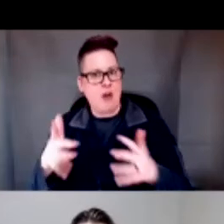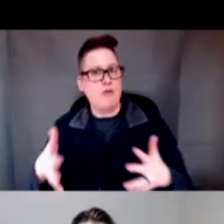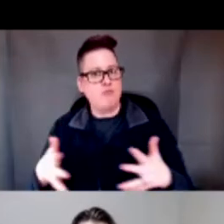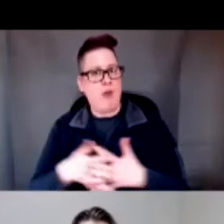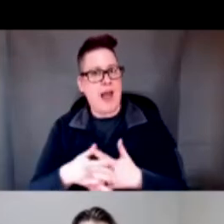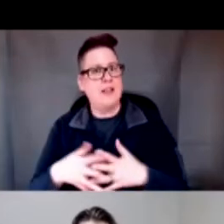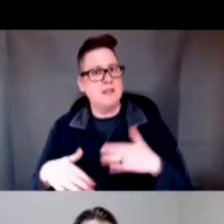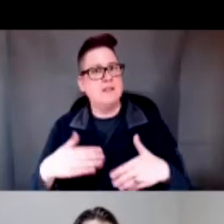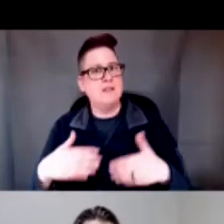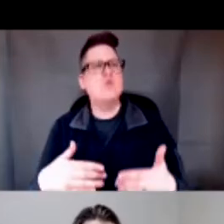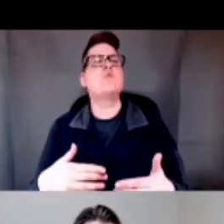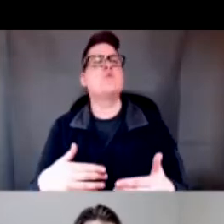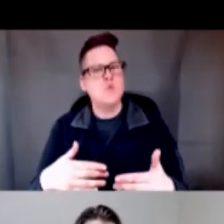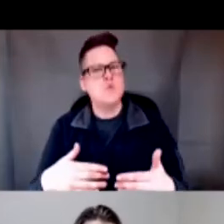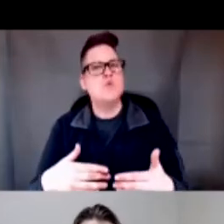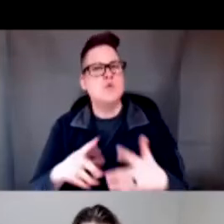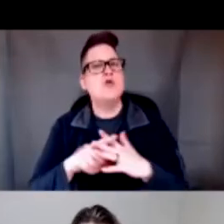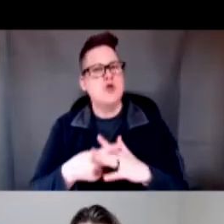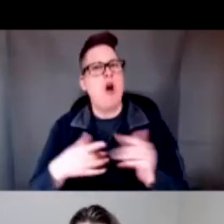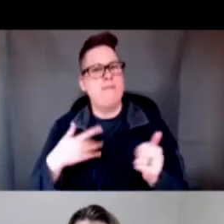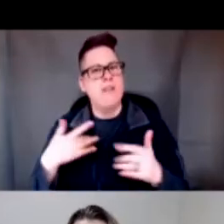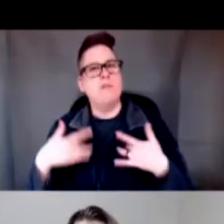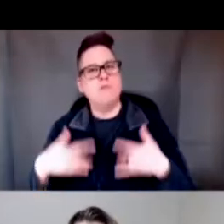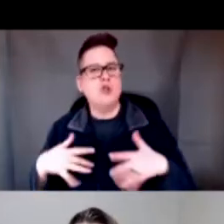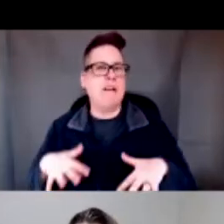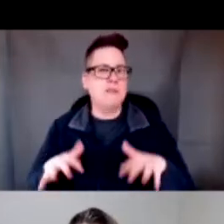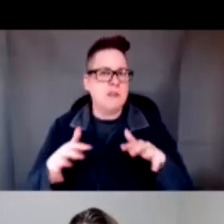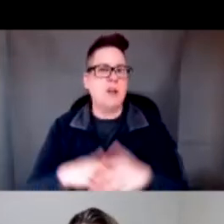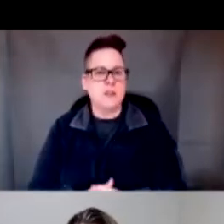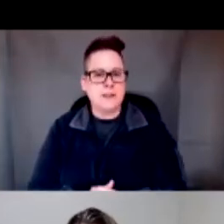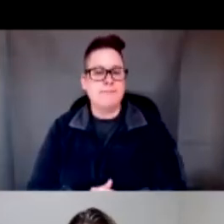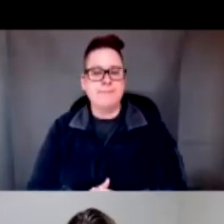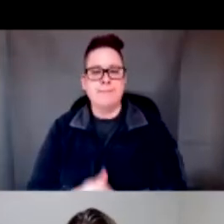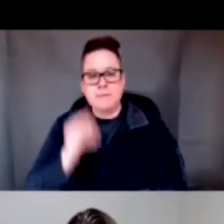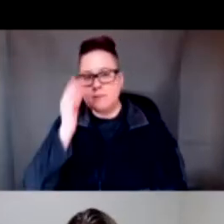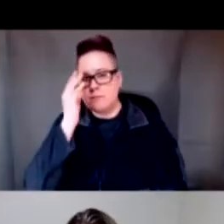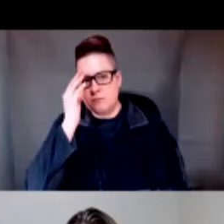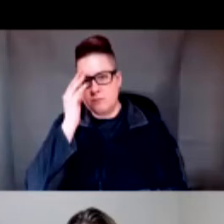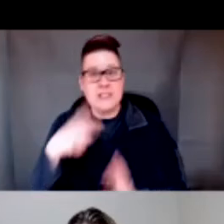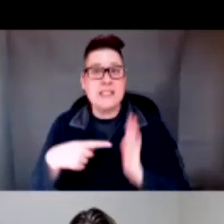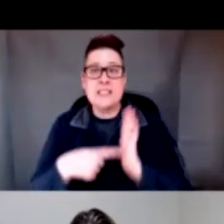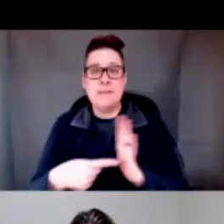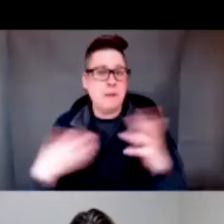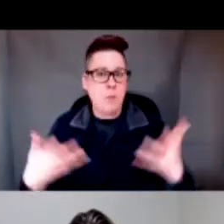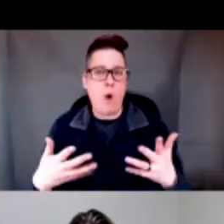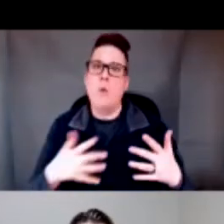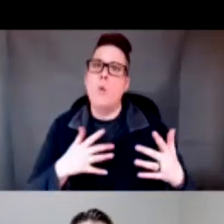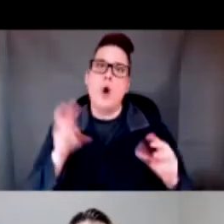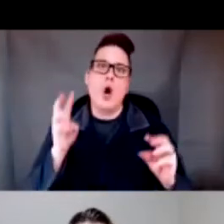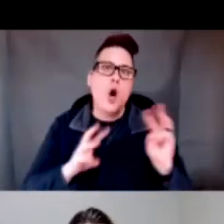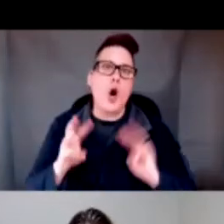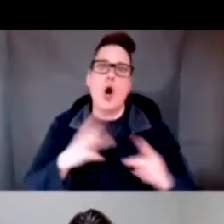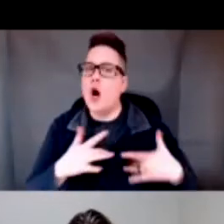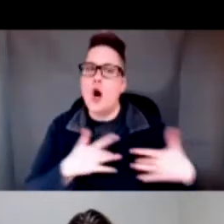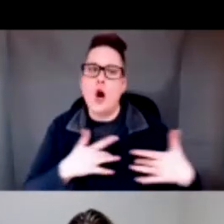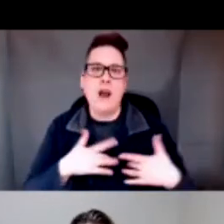she had cited some growing concerns with it. Prominent symptoms were excessive worries,